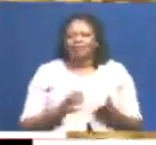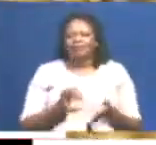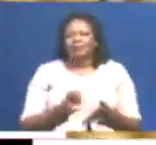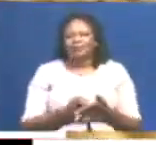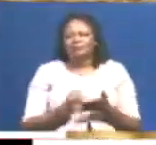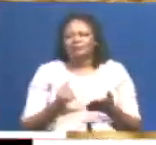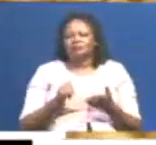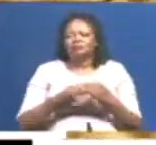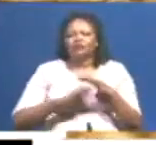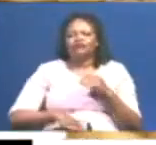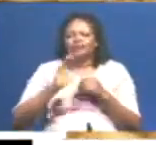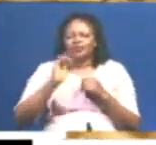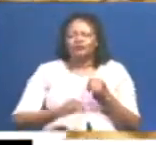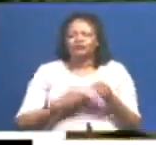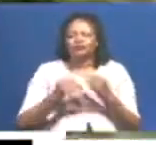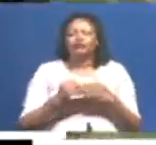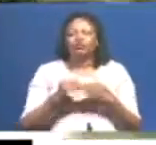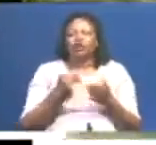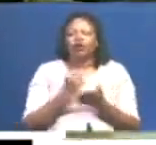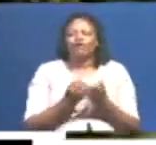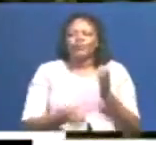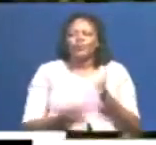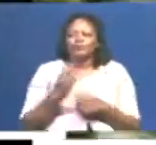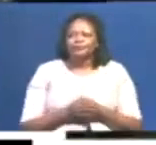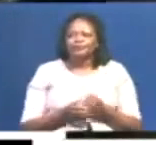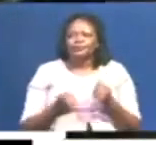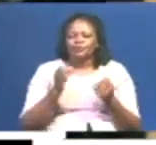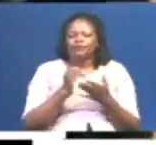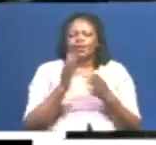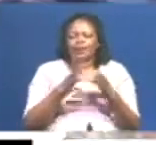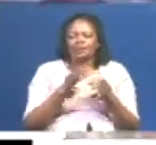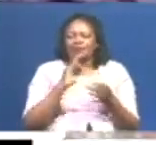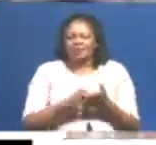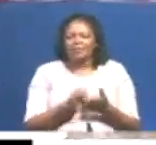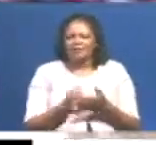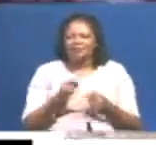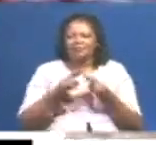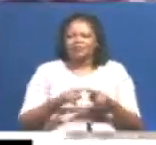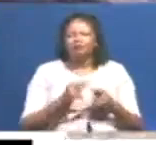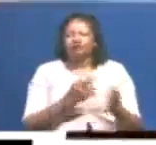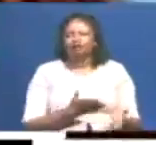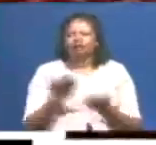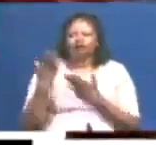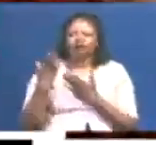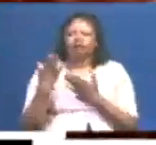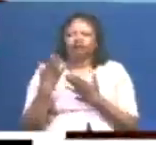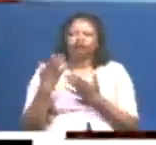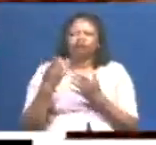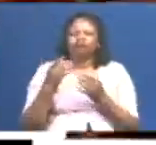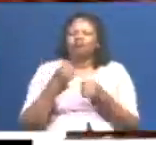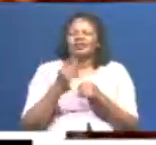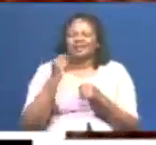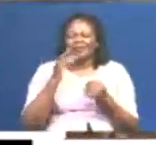than 5% of the total coffee produced. Coffee relying on exports exposes Kenyan farmers to limited markets